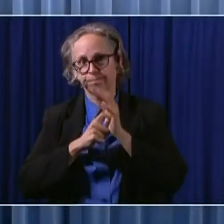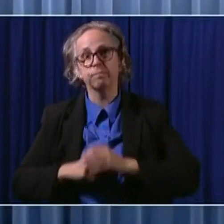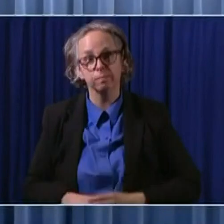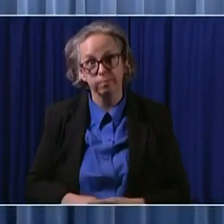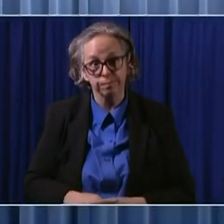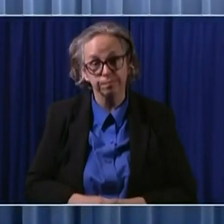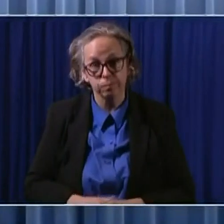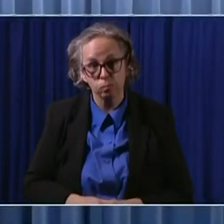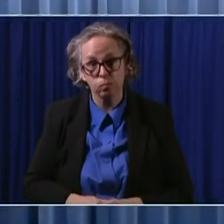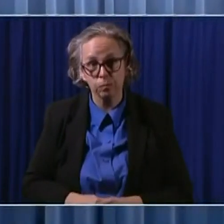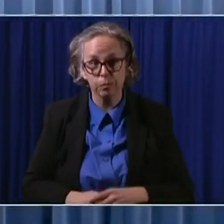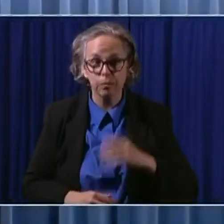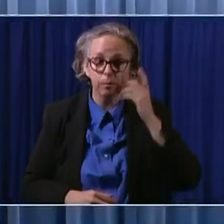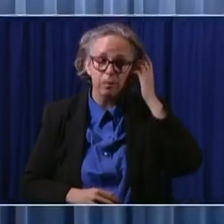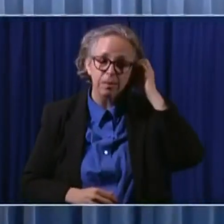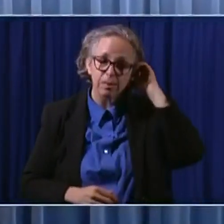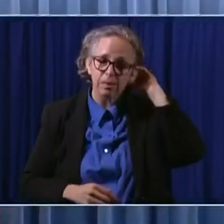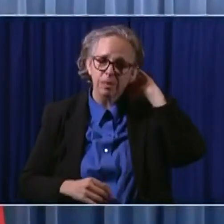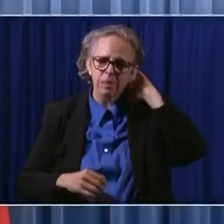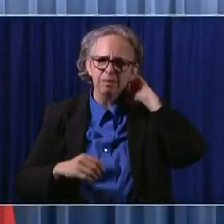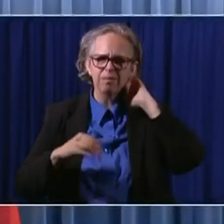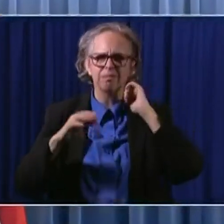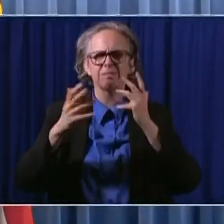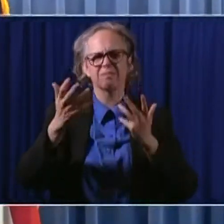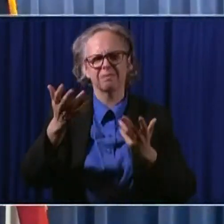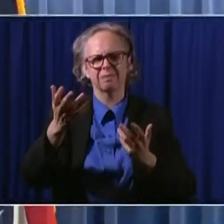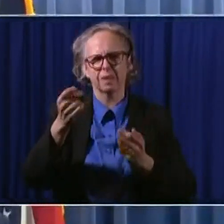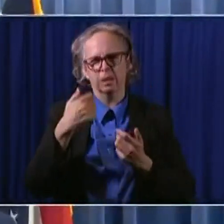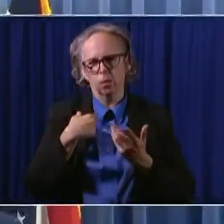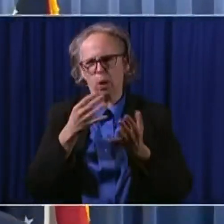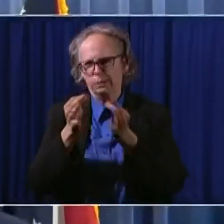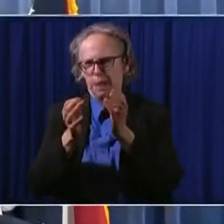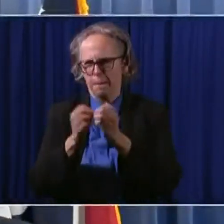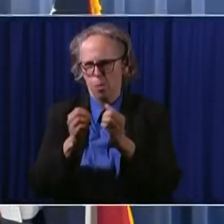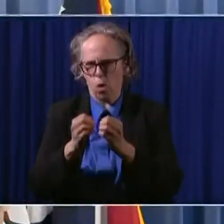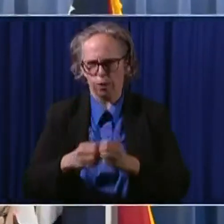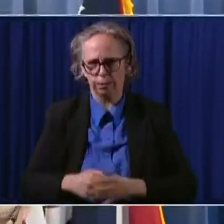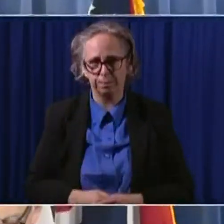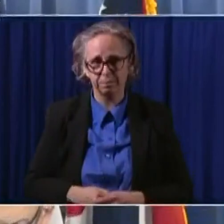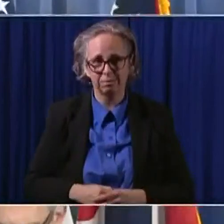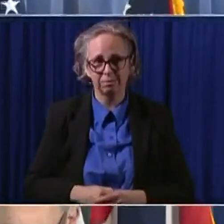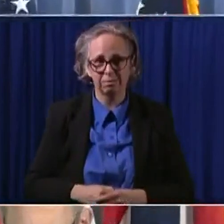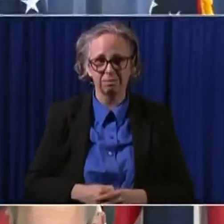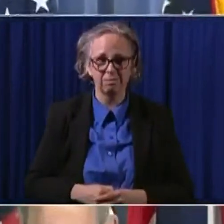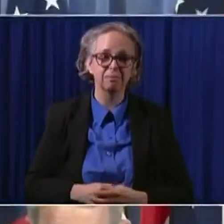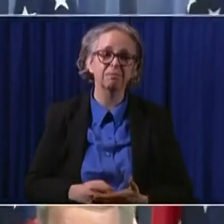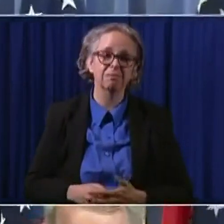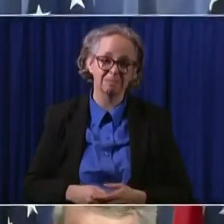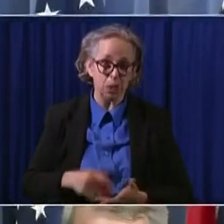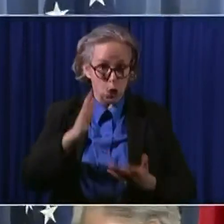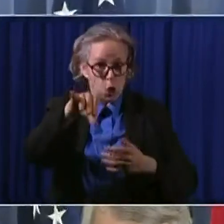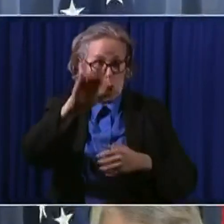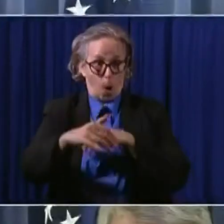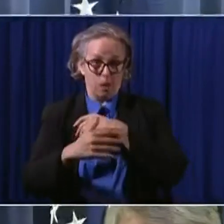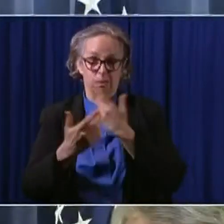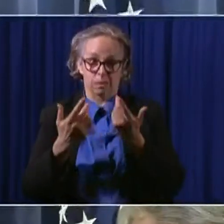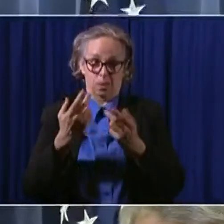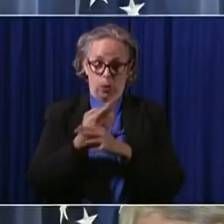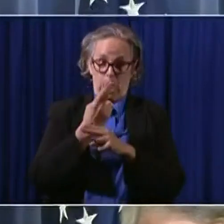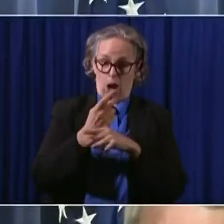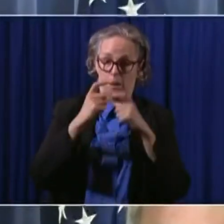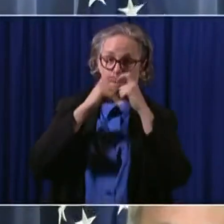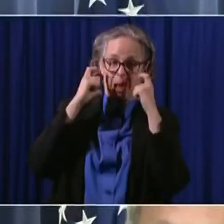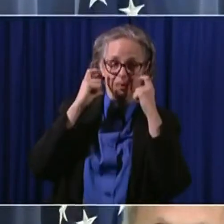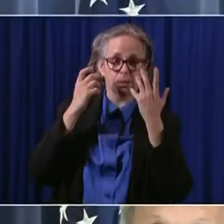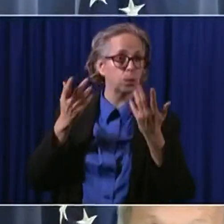bit of this. In these red counties, people will need to wear a mask in the following circumstances: when they're in any